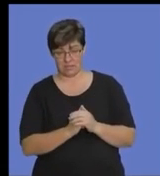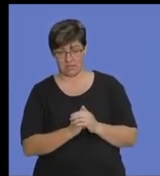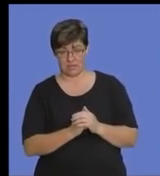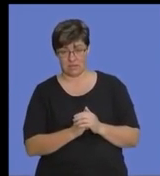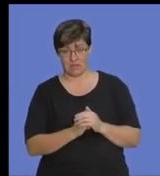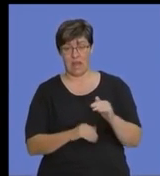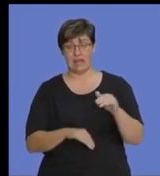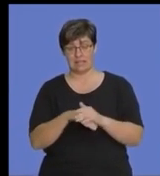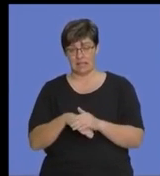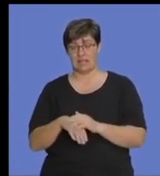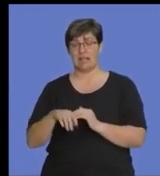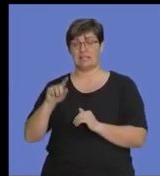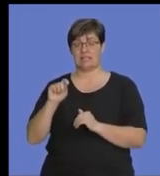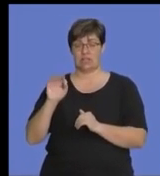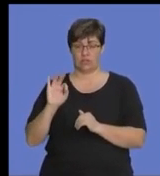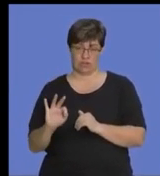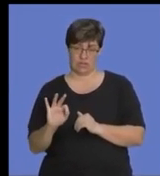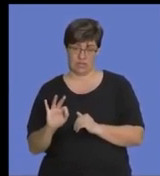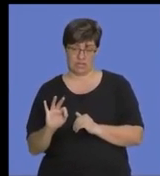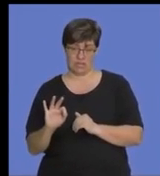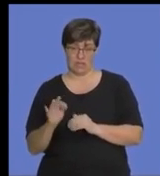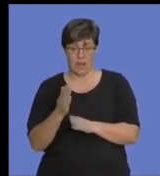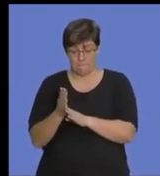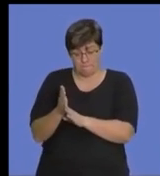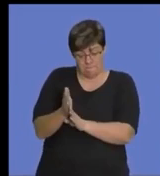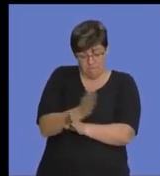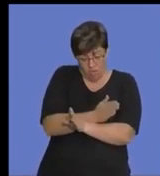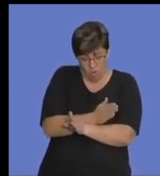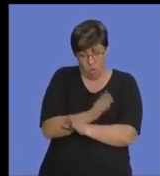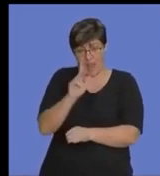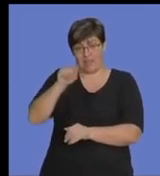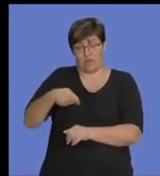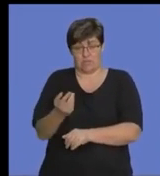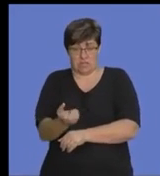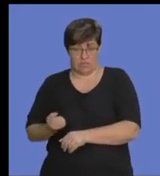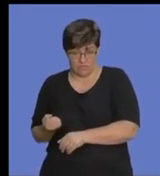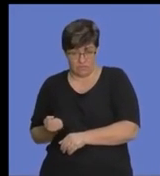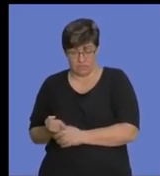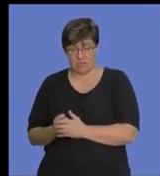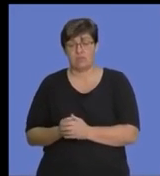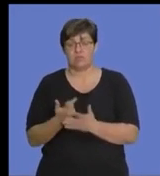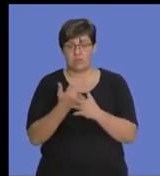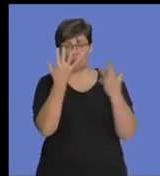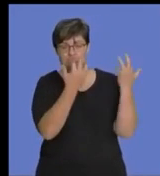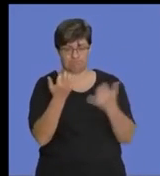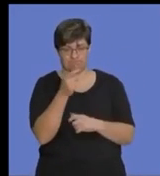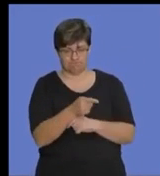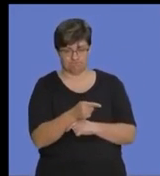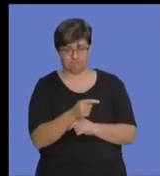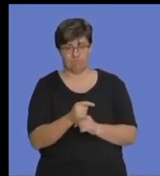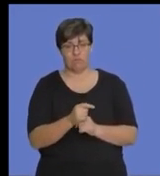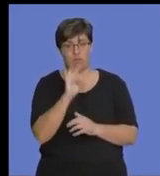the investment until T3, before she actually withdraws this much, right? So I will